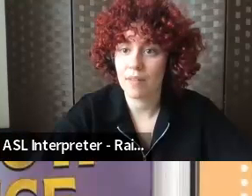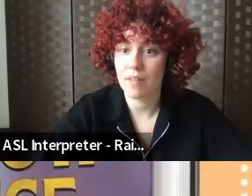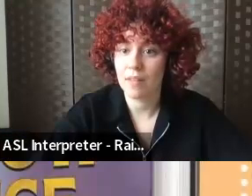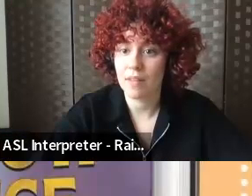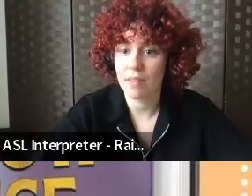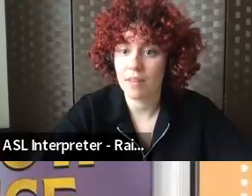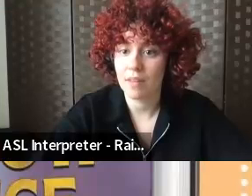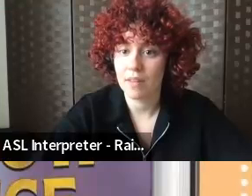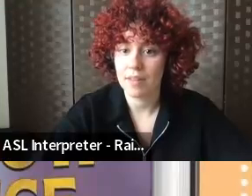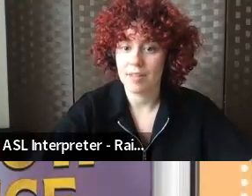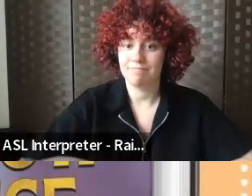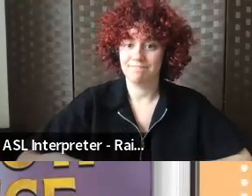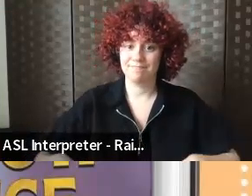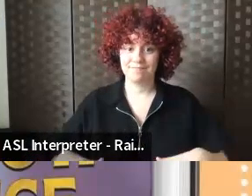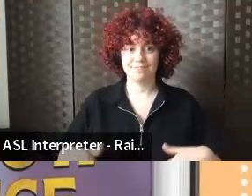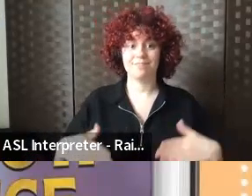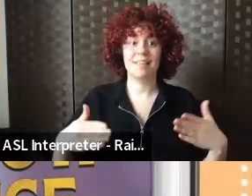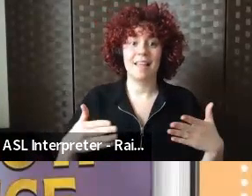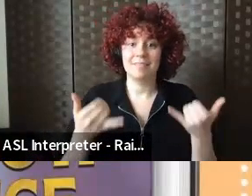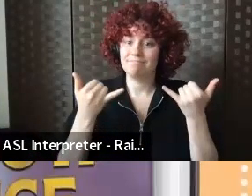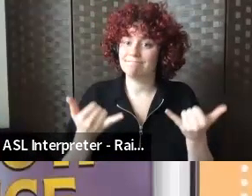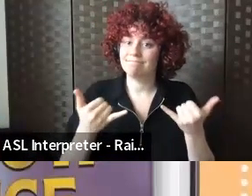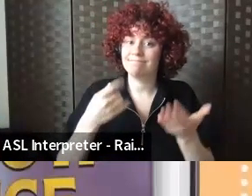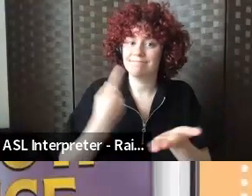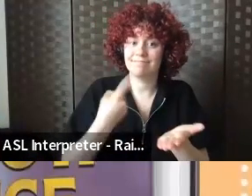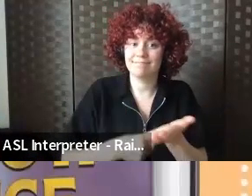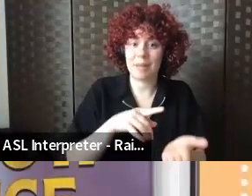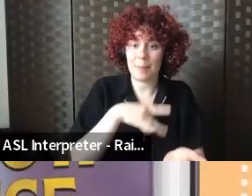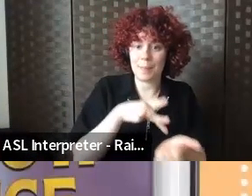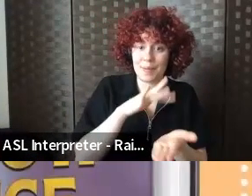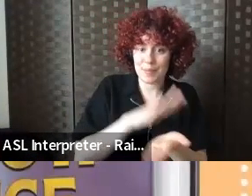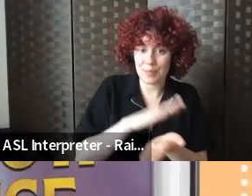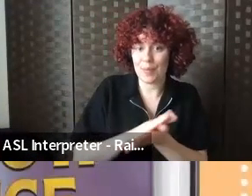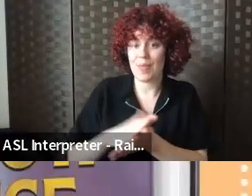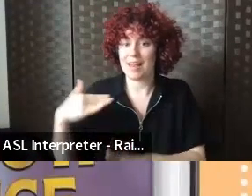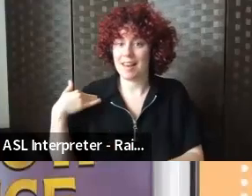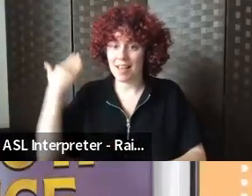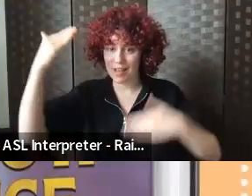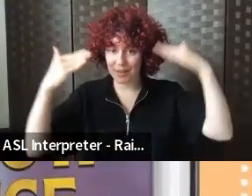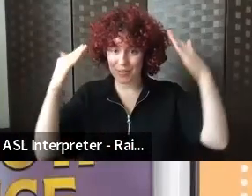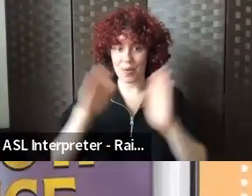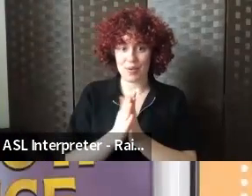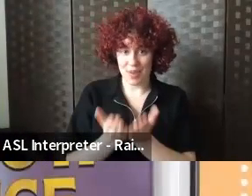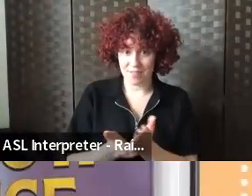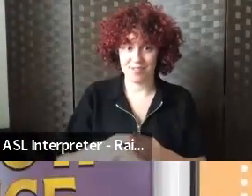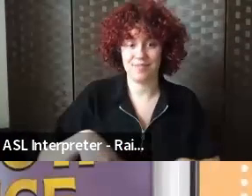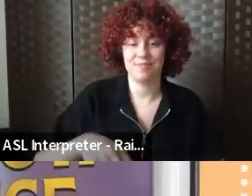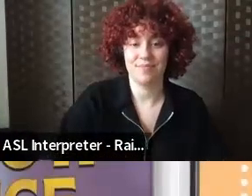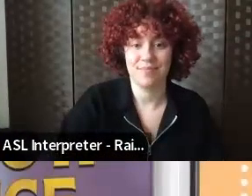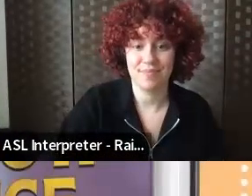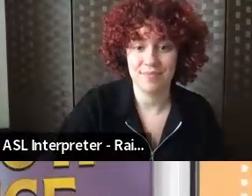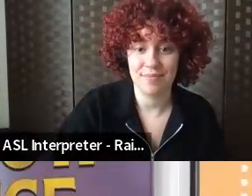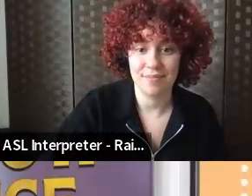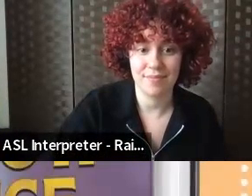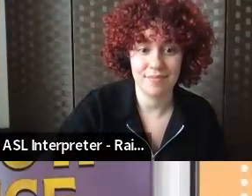Get ready for the next installment in the Shadow Prince series by David Anthony Durham. This action-packed